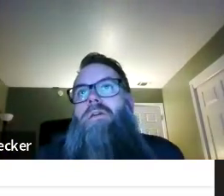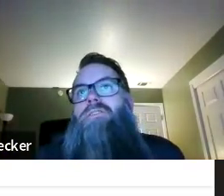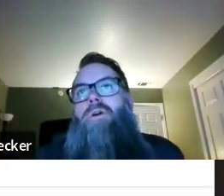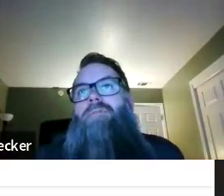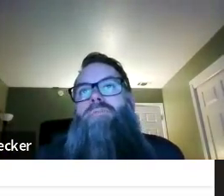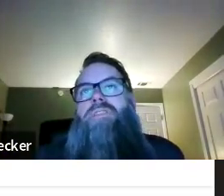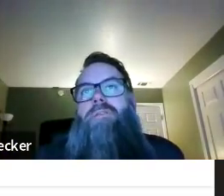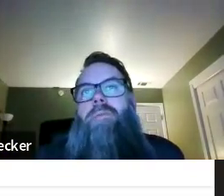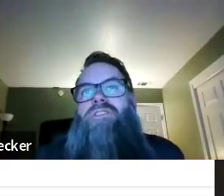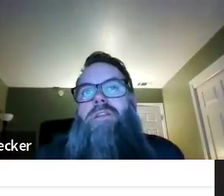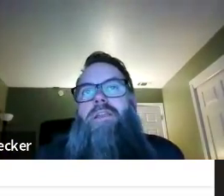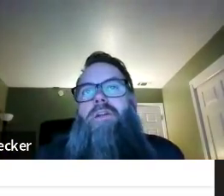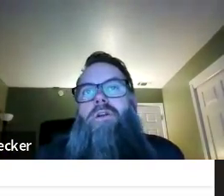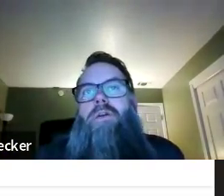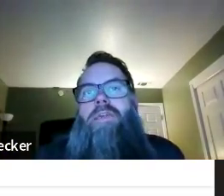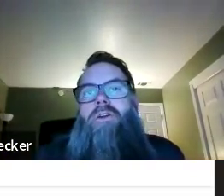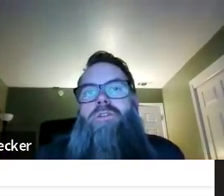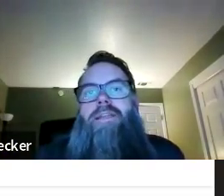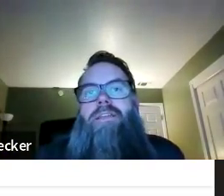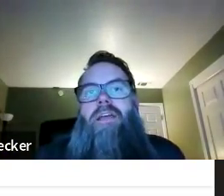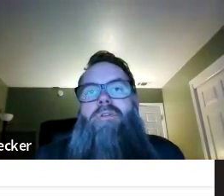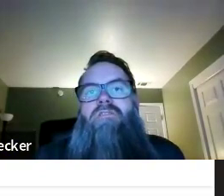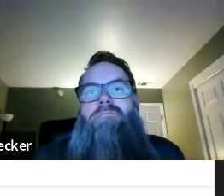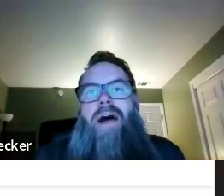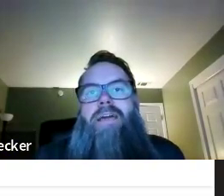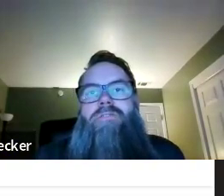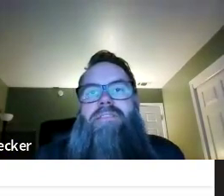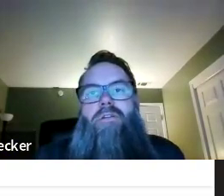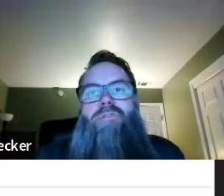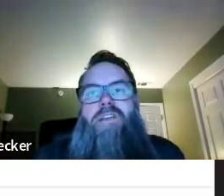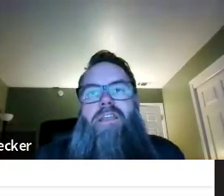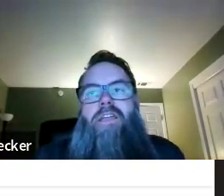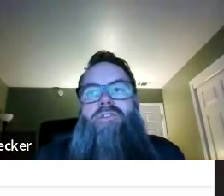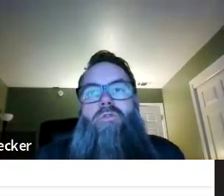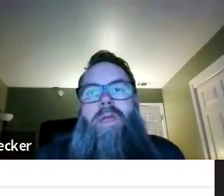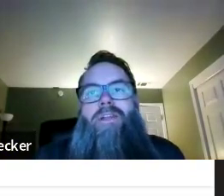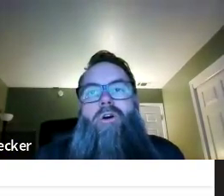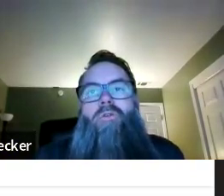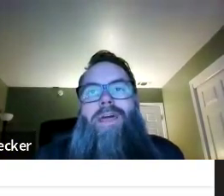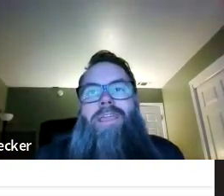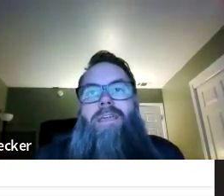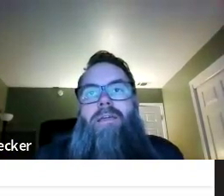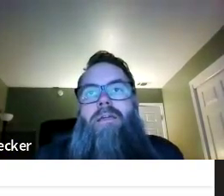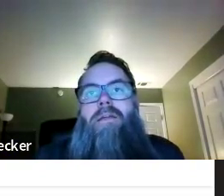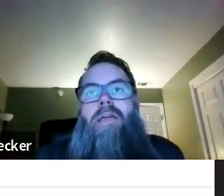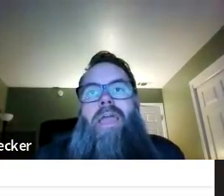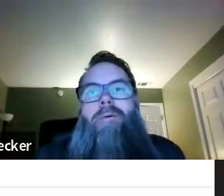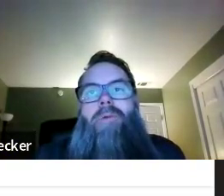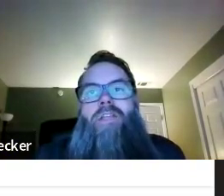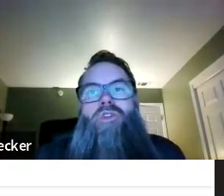805. So if you put the information in here, it will calculate the number of miles that are funded in your rate